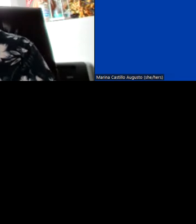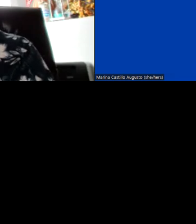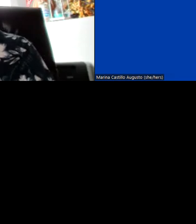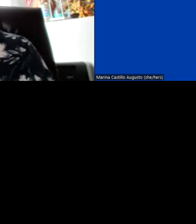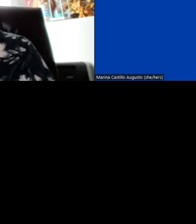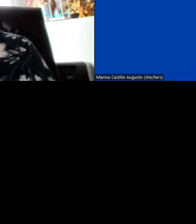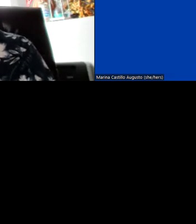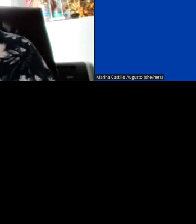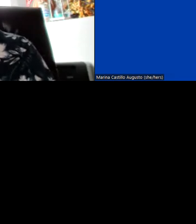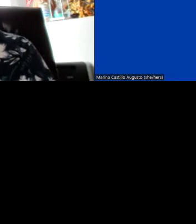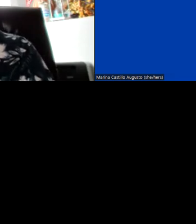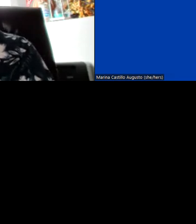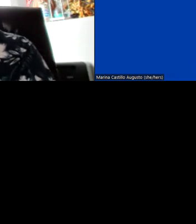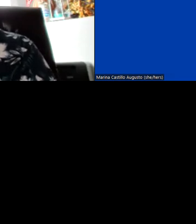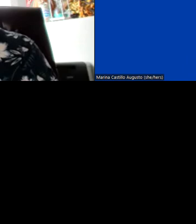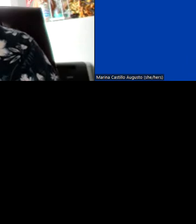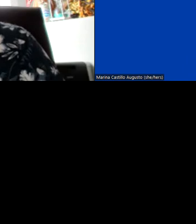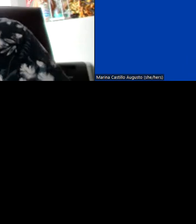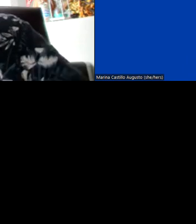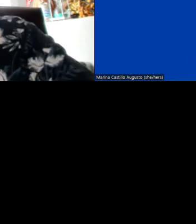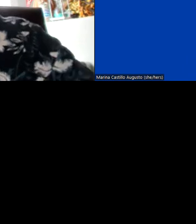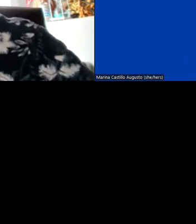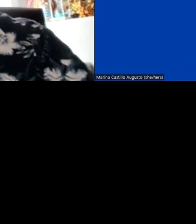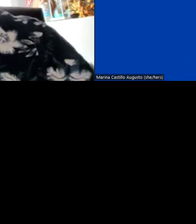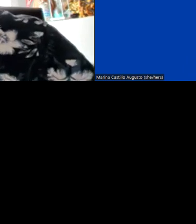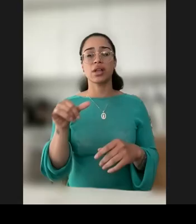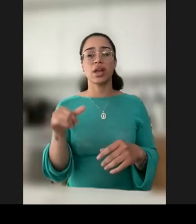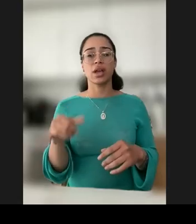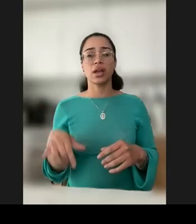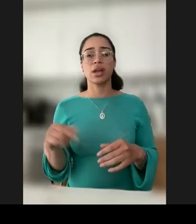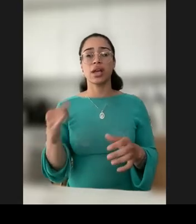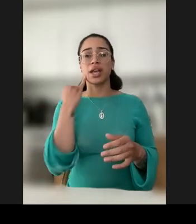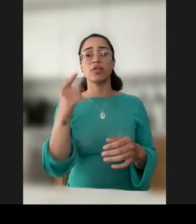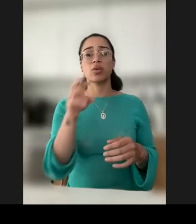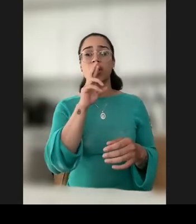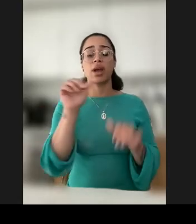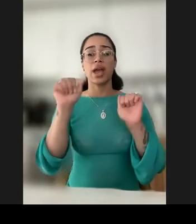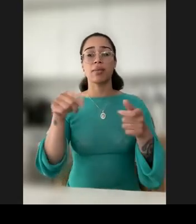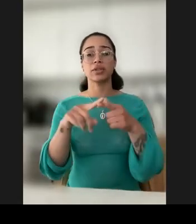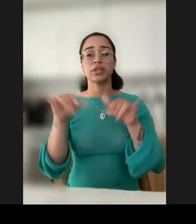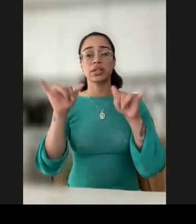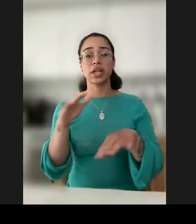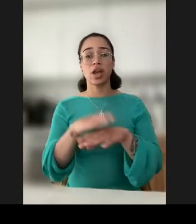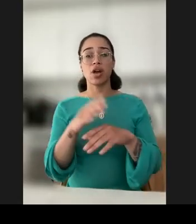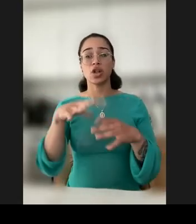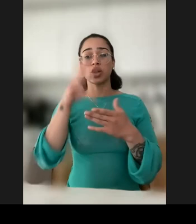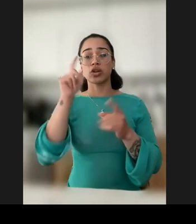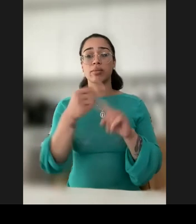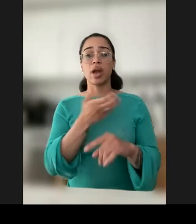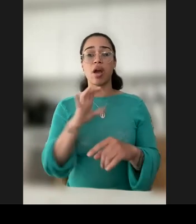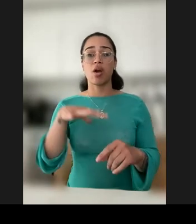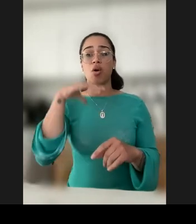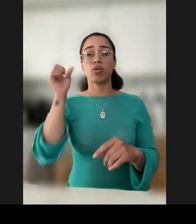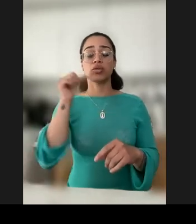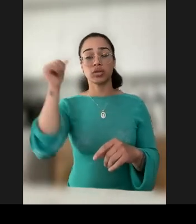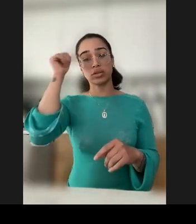I'll be really quick. I just want to say, Sang, thank you for that. If you're able to stay on and learn about our older adult behavioral health initiative,